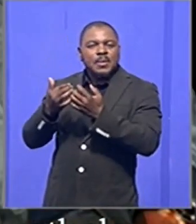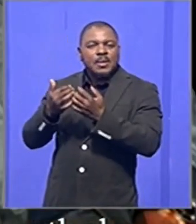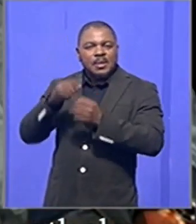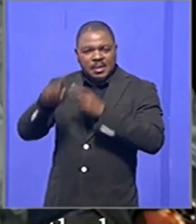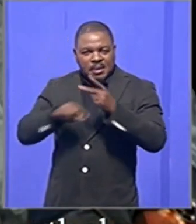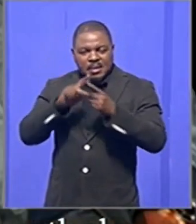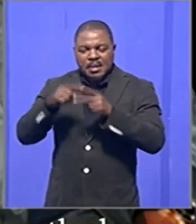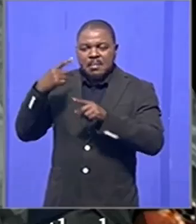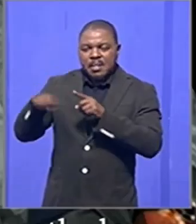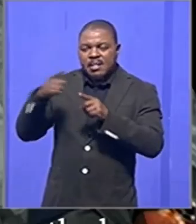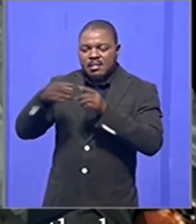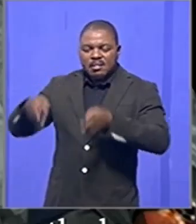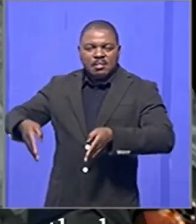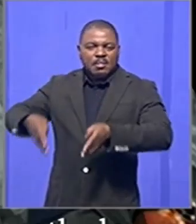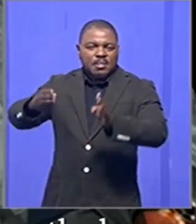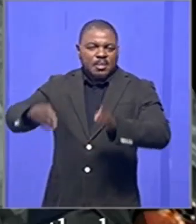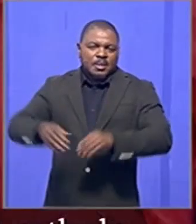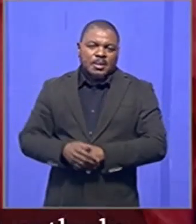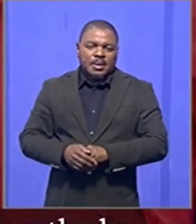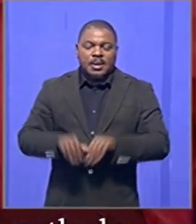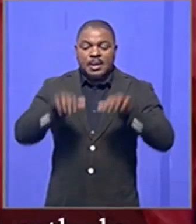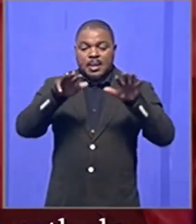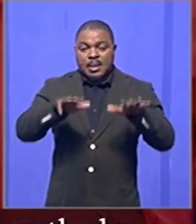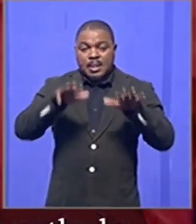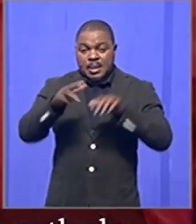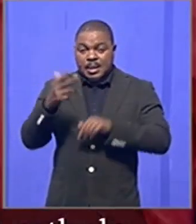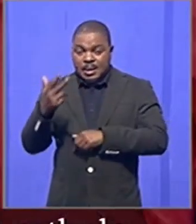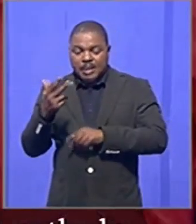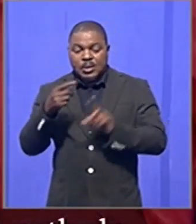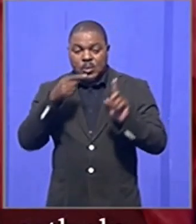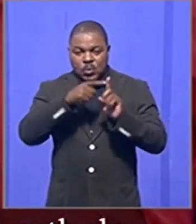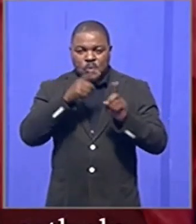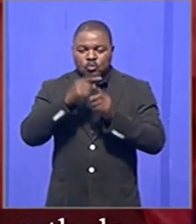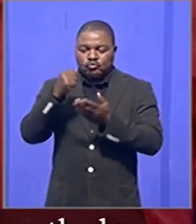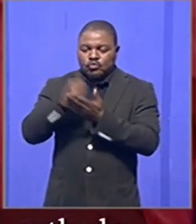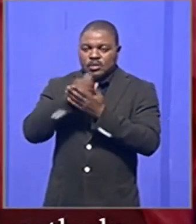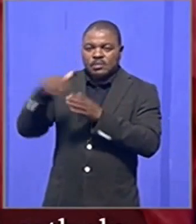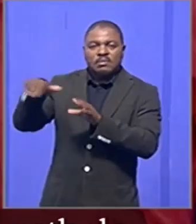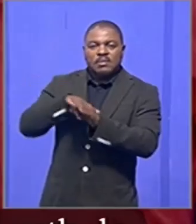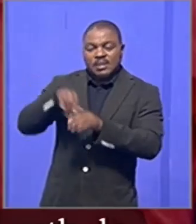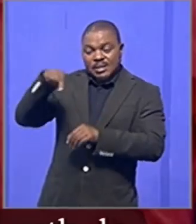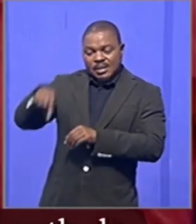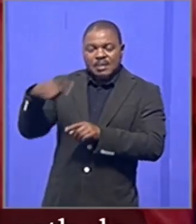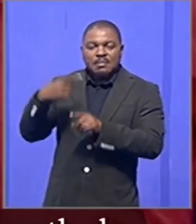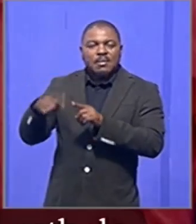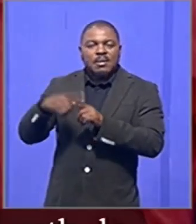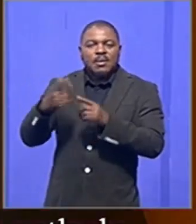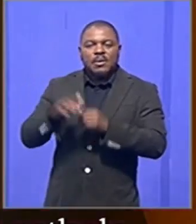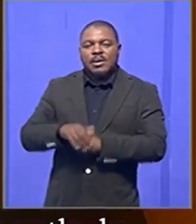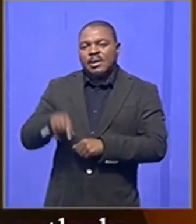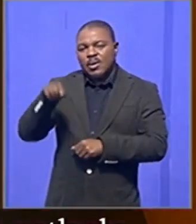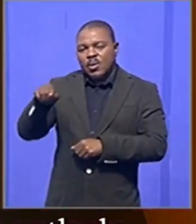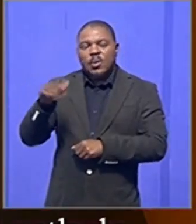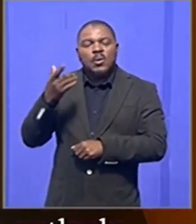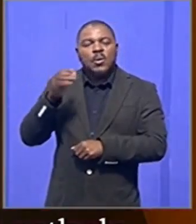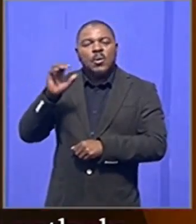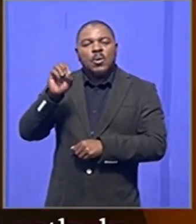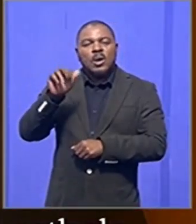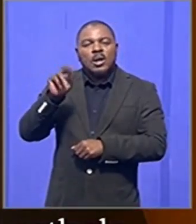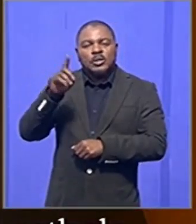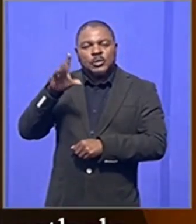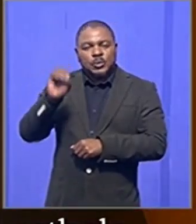go e ralokela mebileng. Ka 1998 o ile a ngwadiša le sehlopha sa lefelong leo Orlando Preston Brothers. Yo mongwe